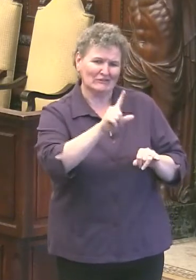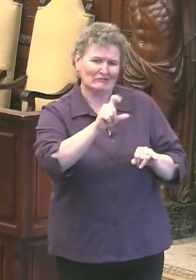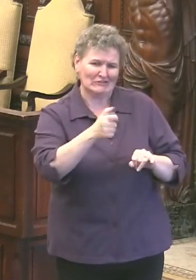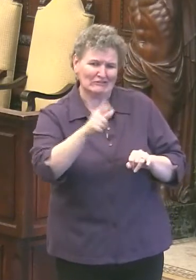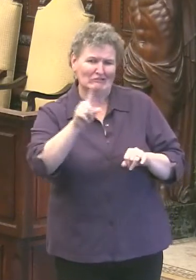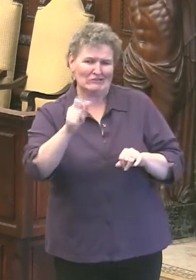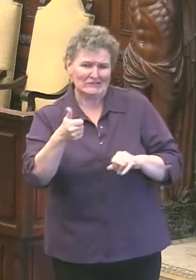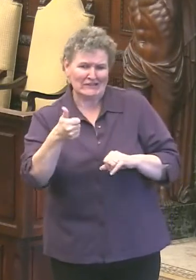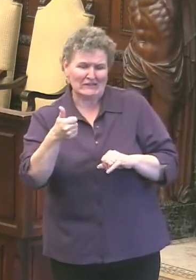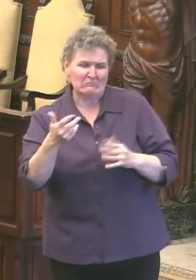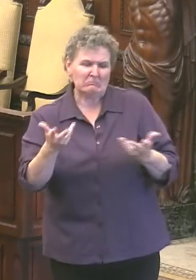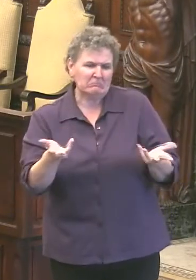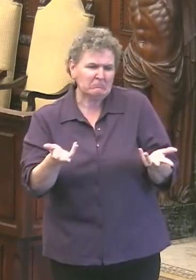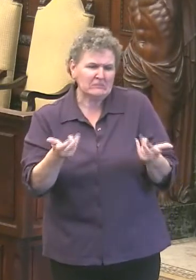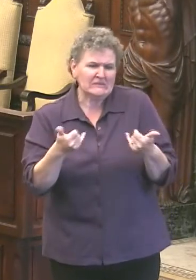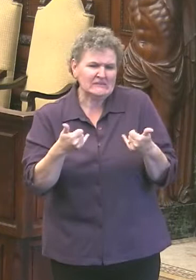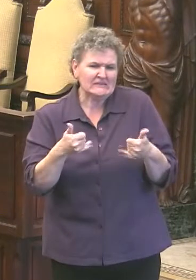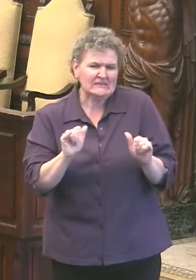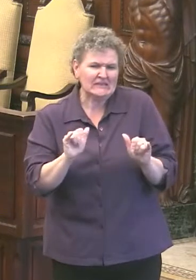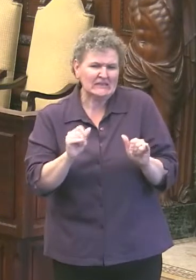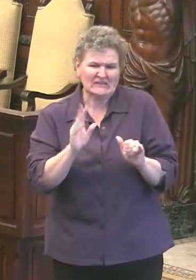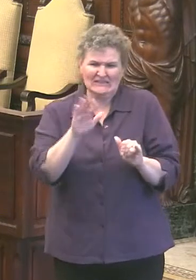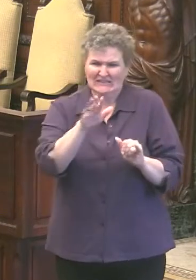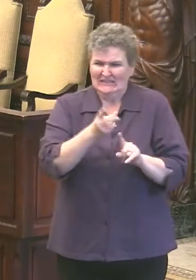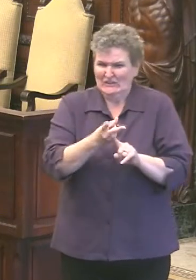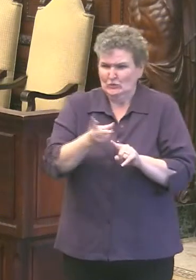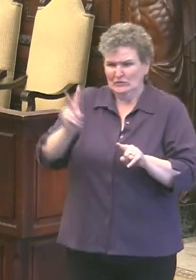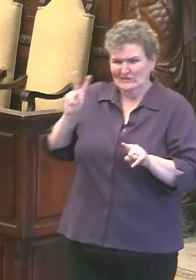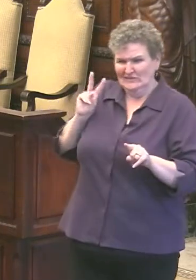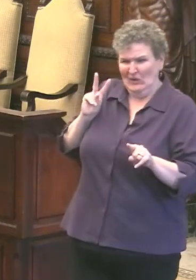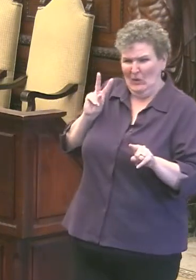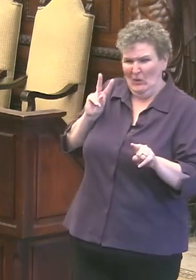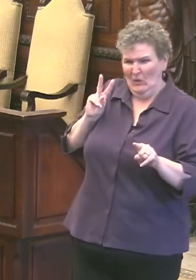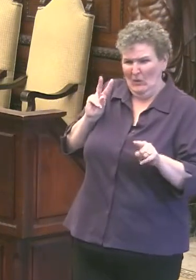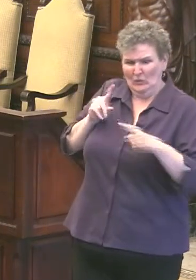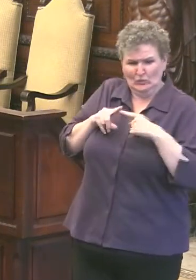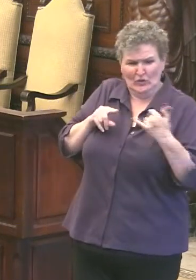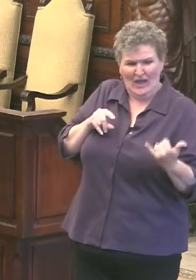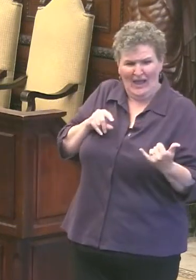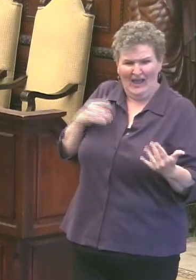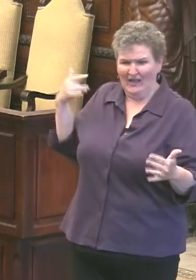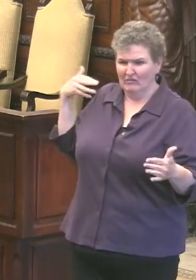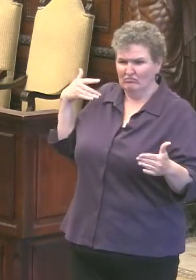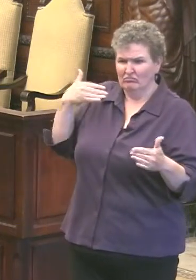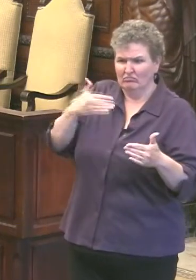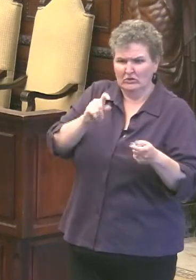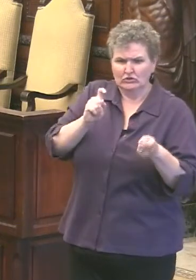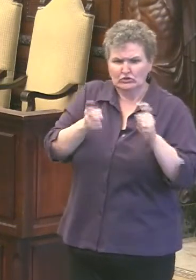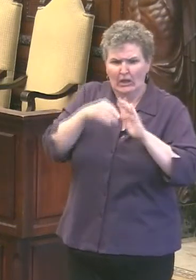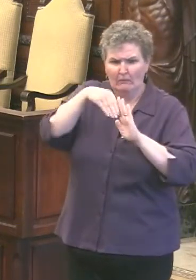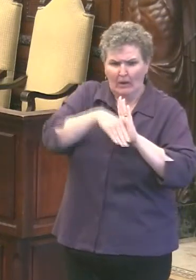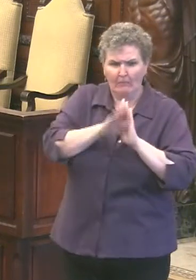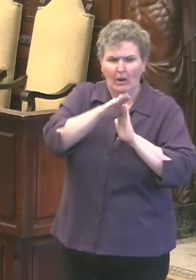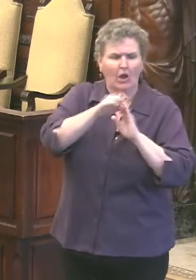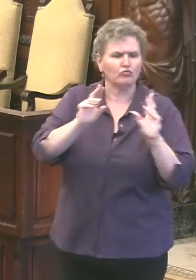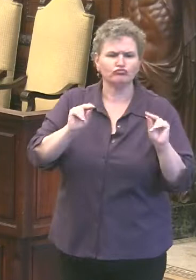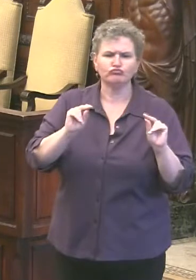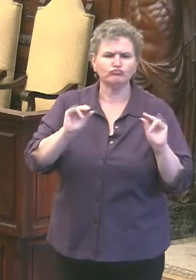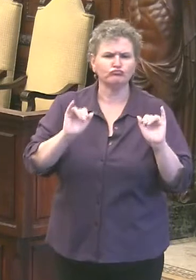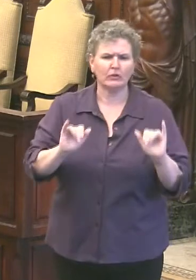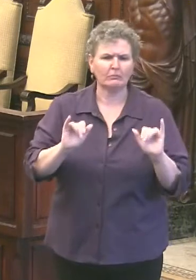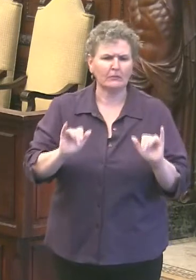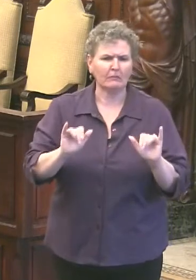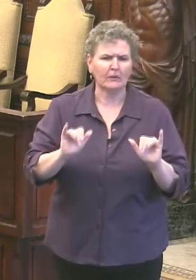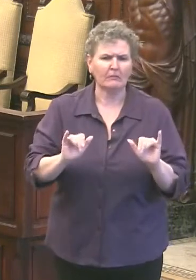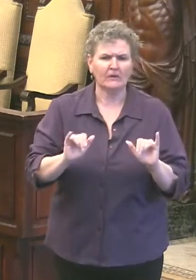which is no significant change from the week before that. There have been changes, however, in the age group of people who have been infected. In the last